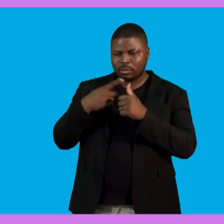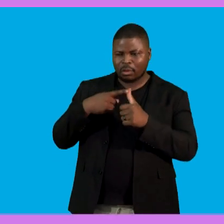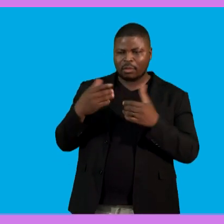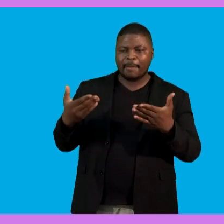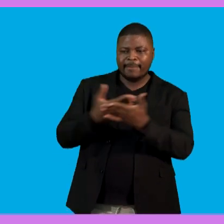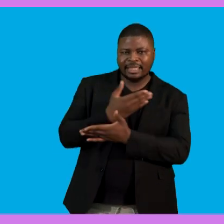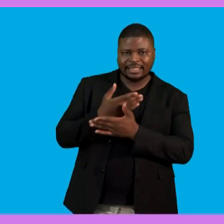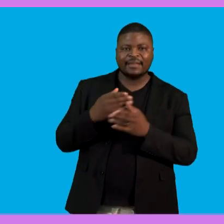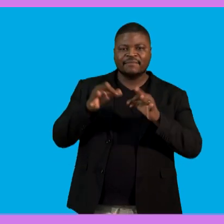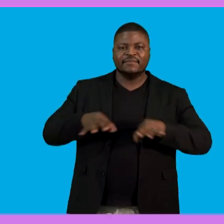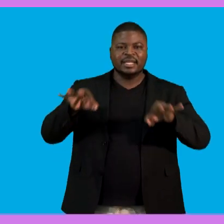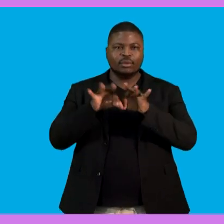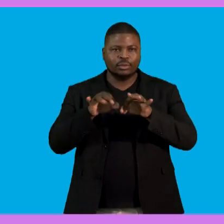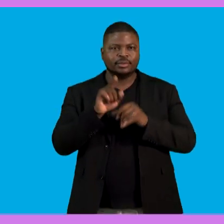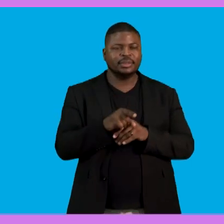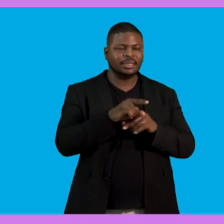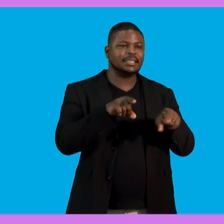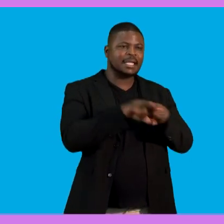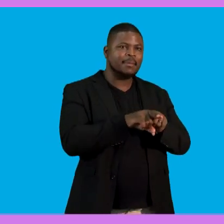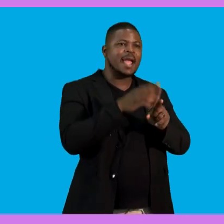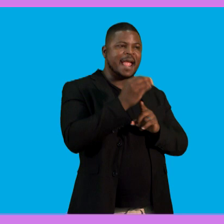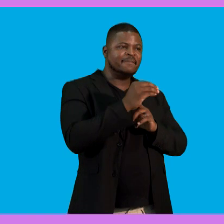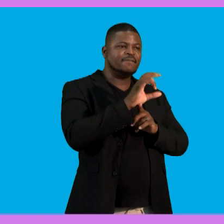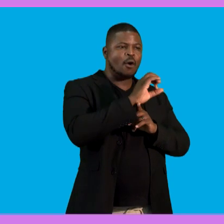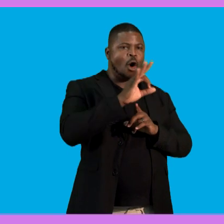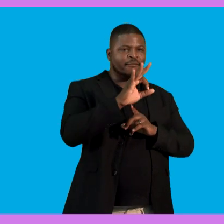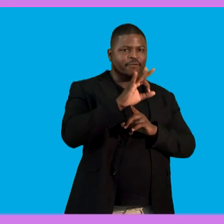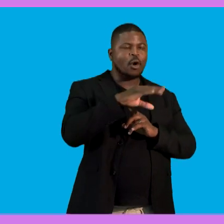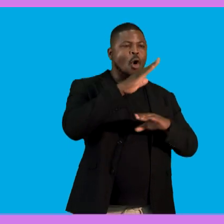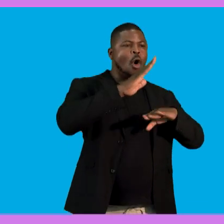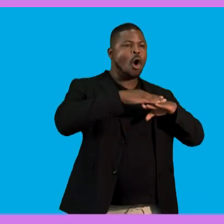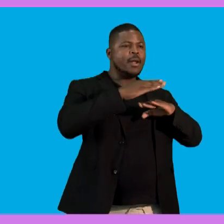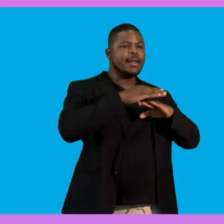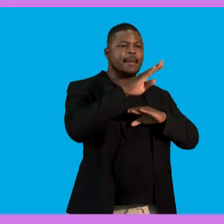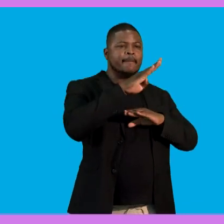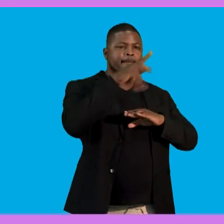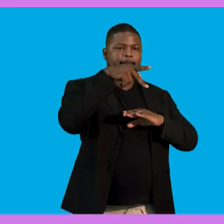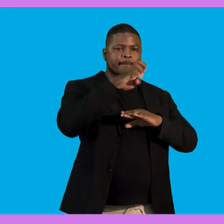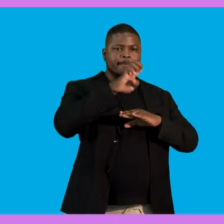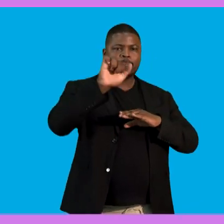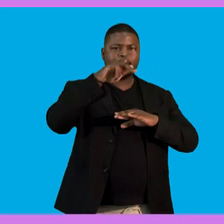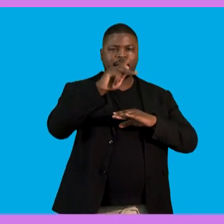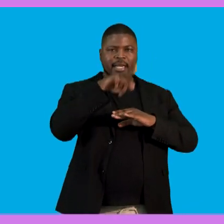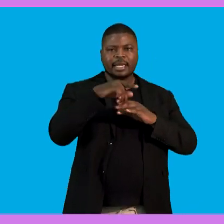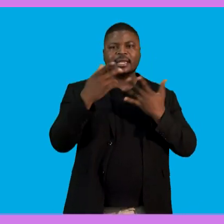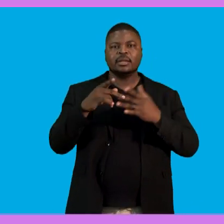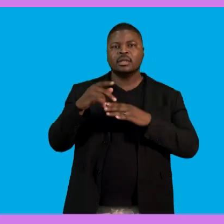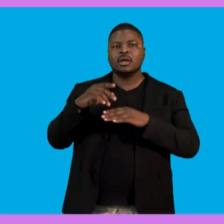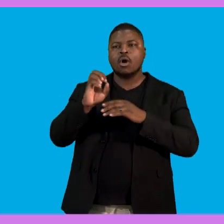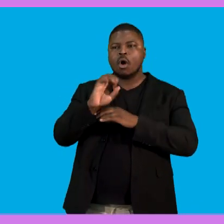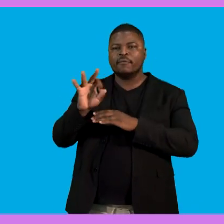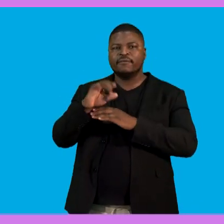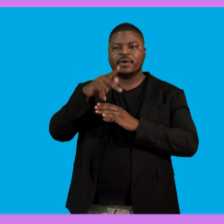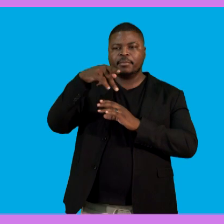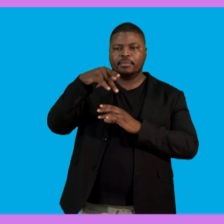concepts of peak and off-peak. The basic thing that we're going to focus on now is